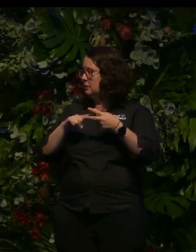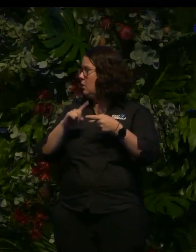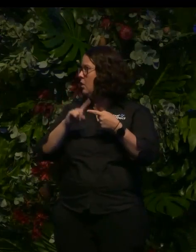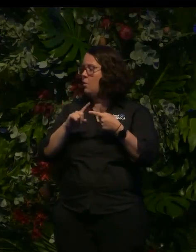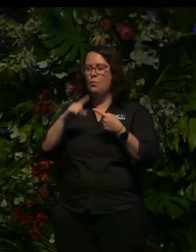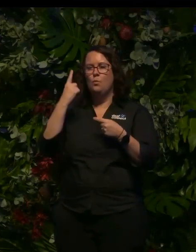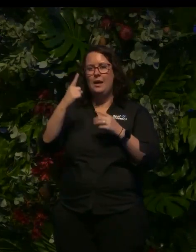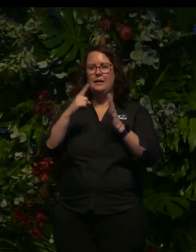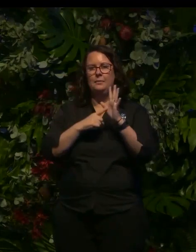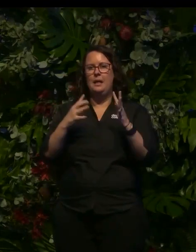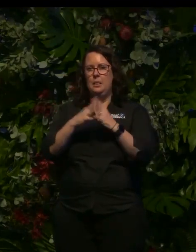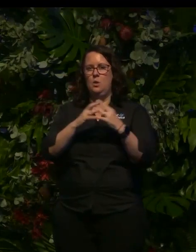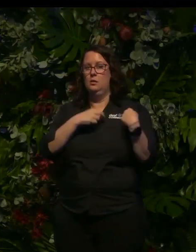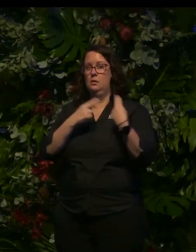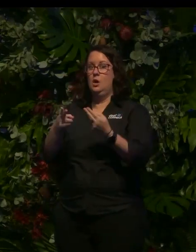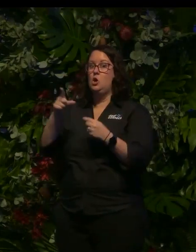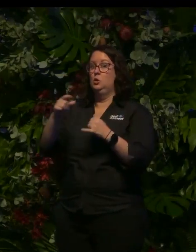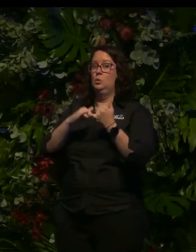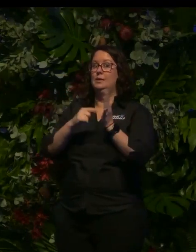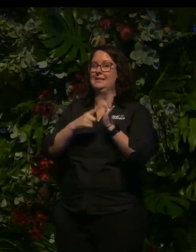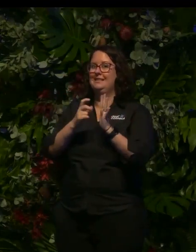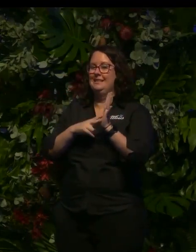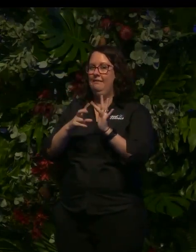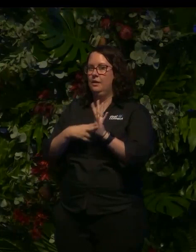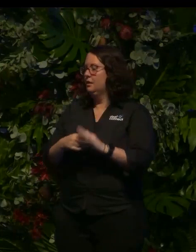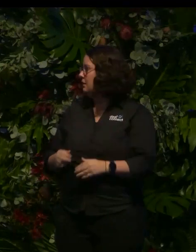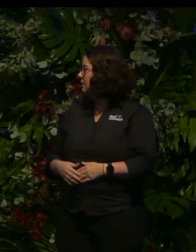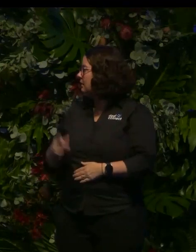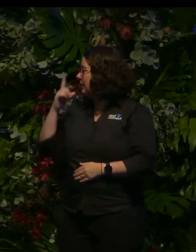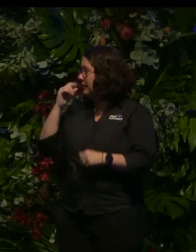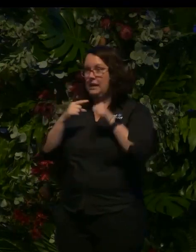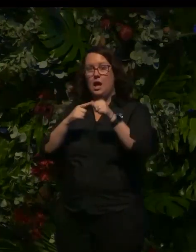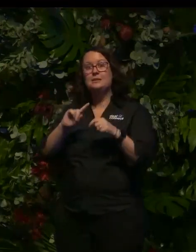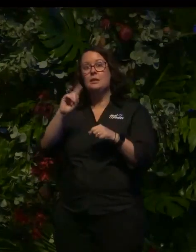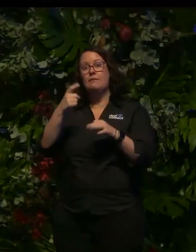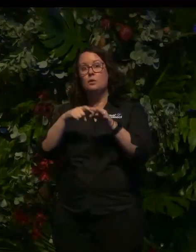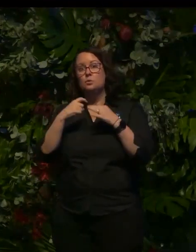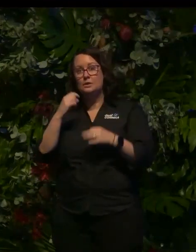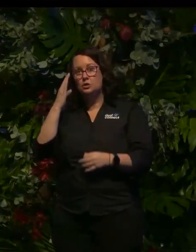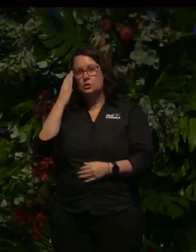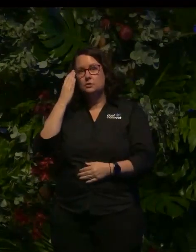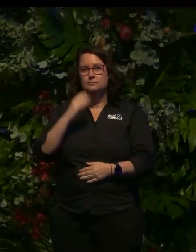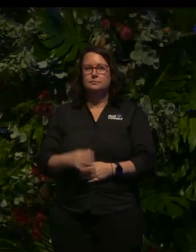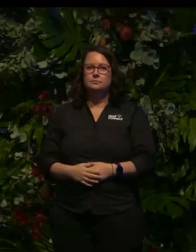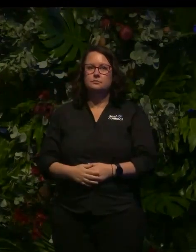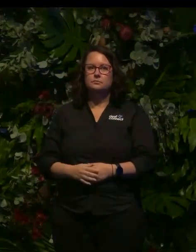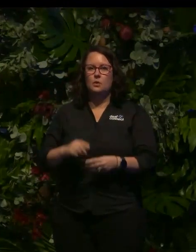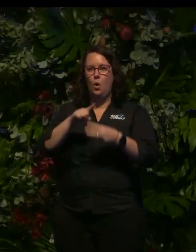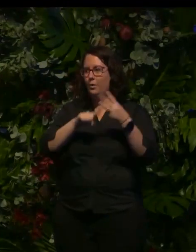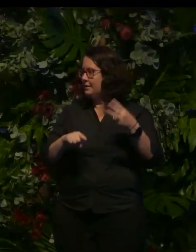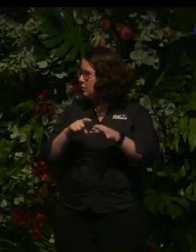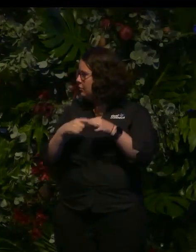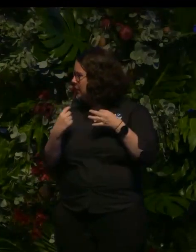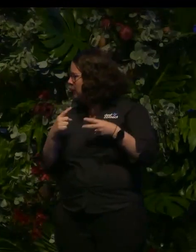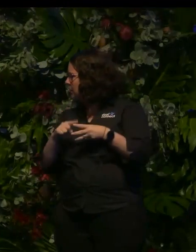laws, Stephen. I'm just going to put that on you. Like, Can I answer the first one? Yeah. First? Okay. Sure. There's 3 questions there. Okay.